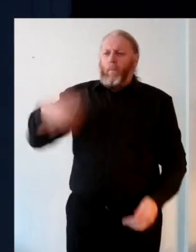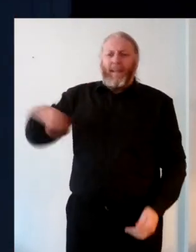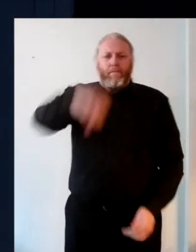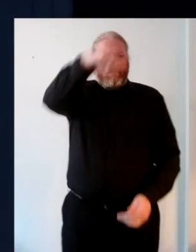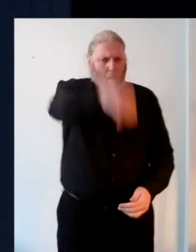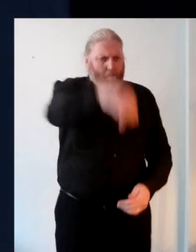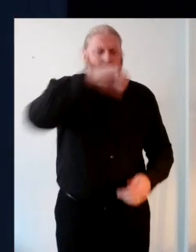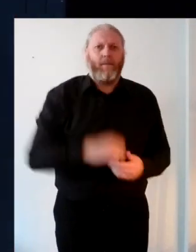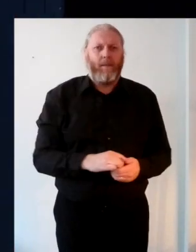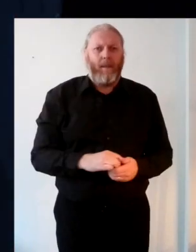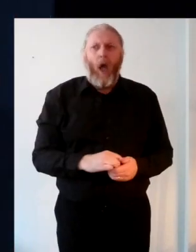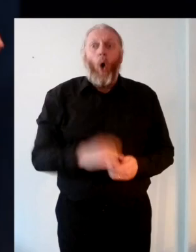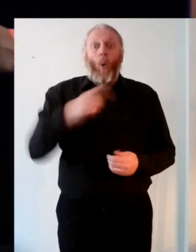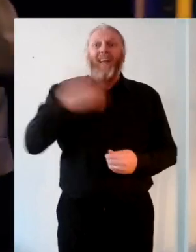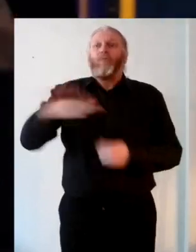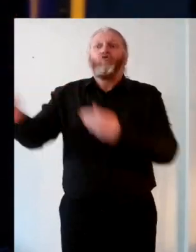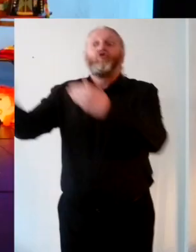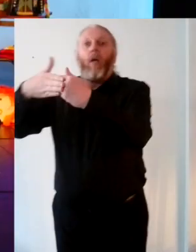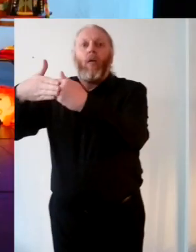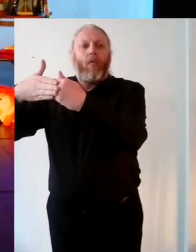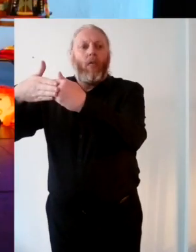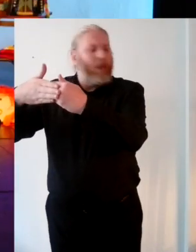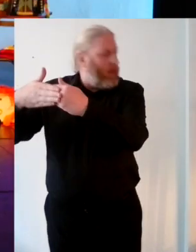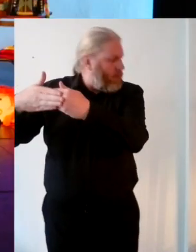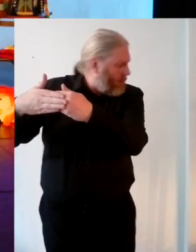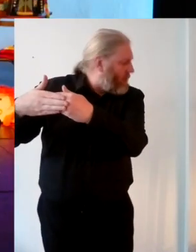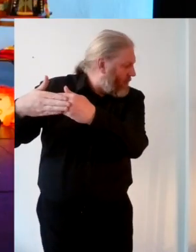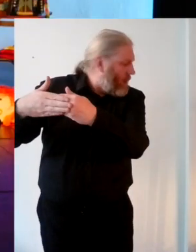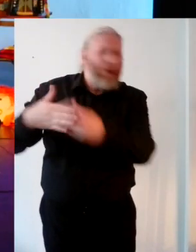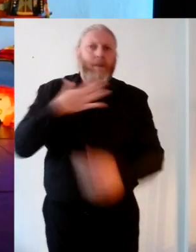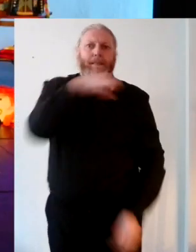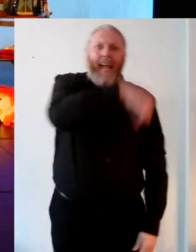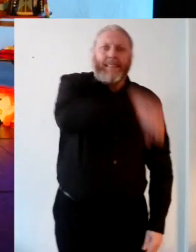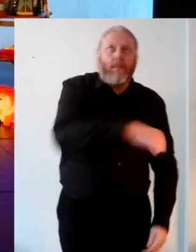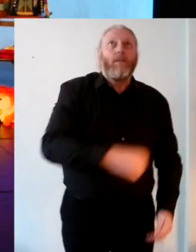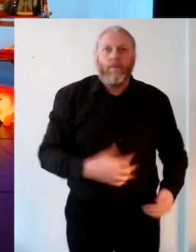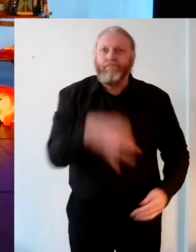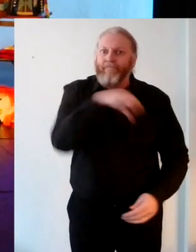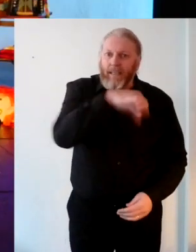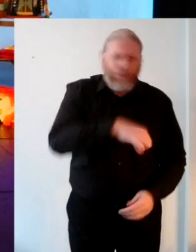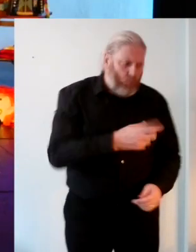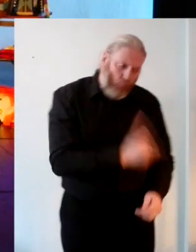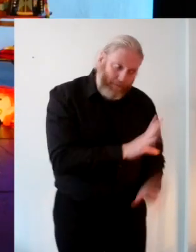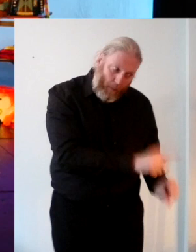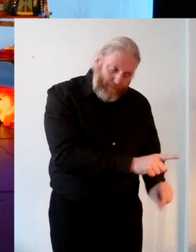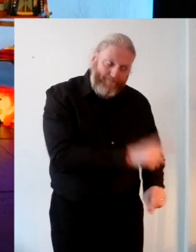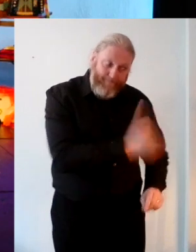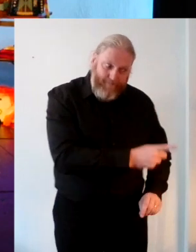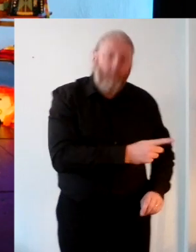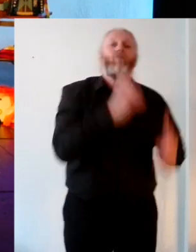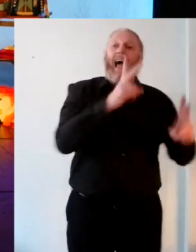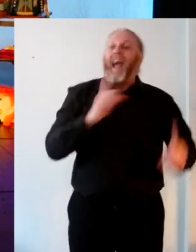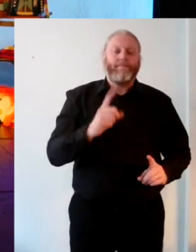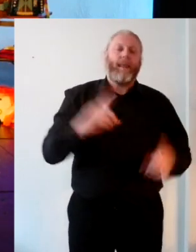that. Oh, the door, I need to shut the door. Look. Oh, the case. Let's pop it there. That's it.